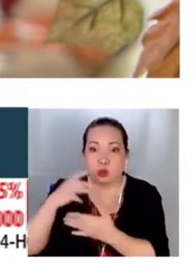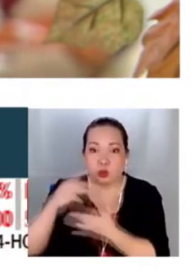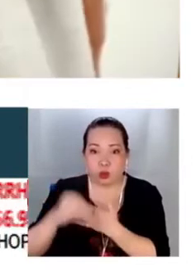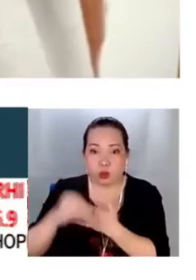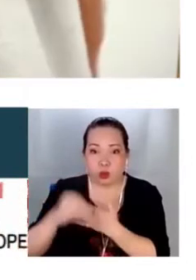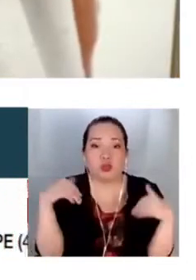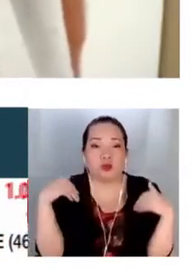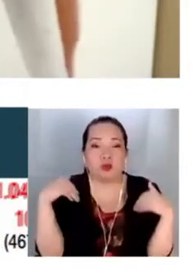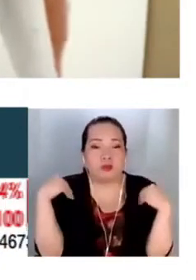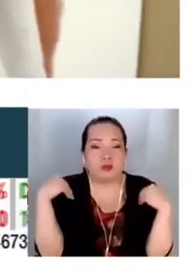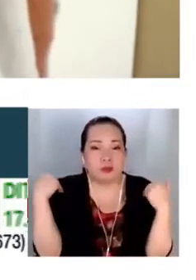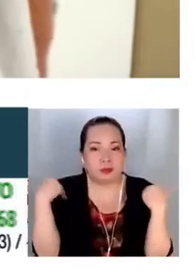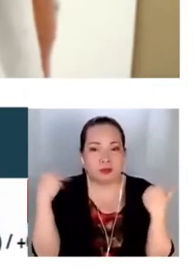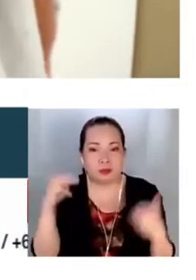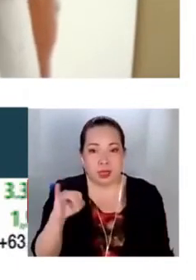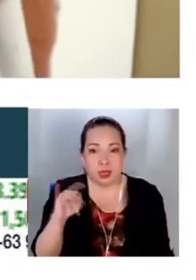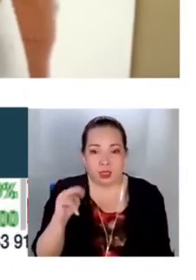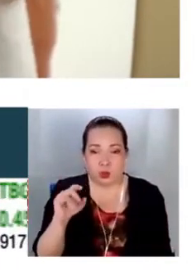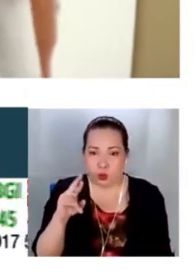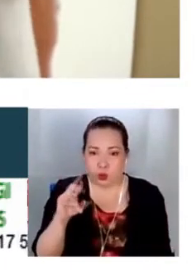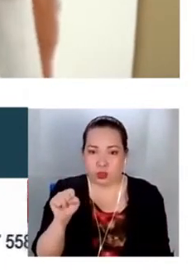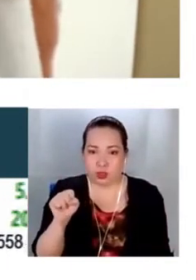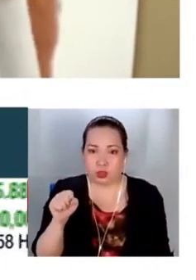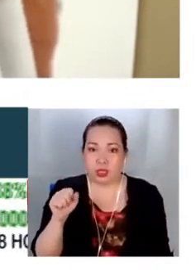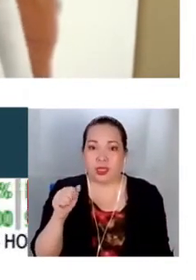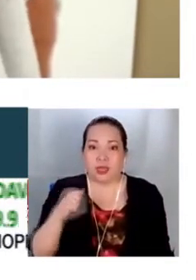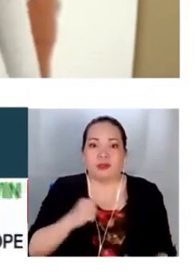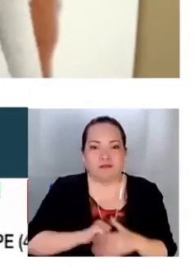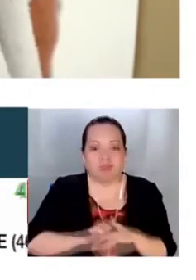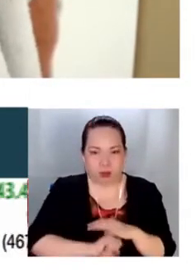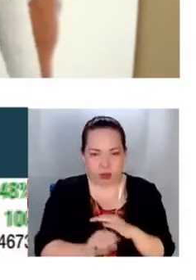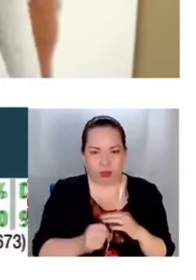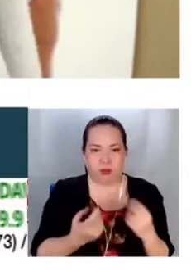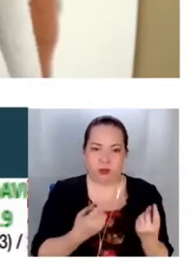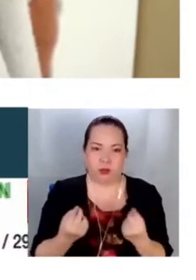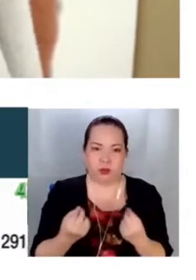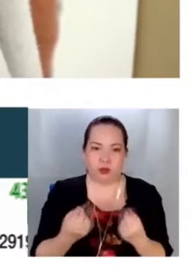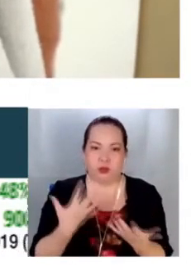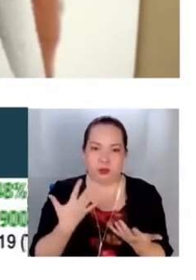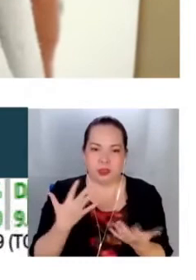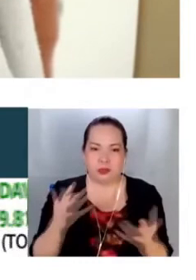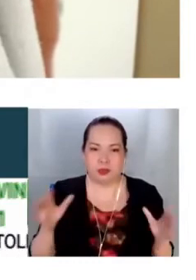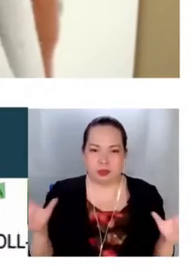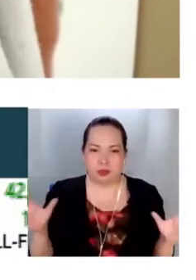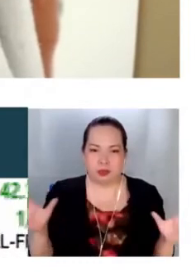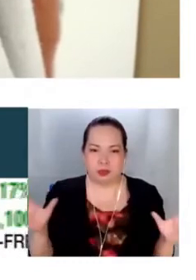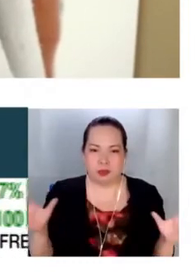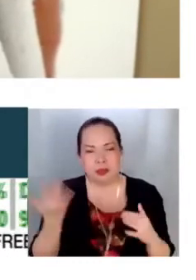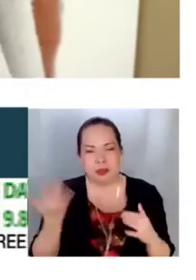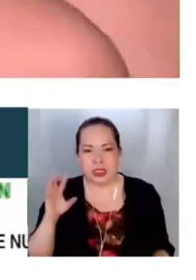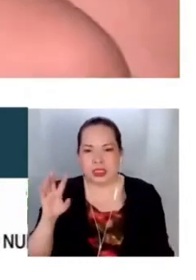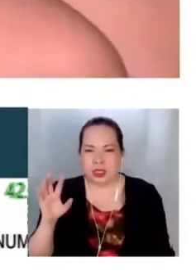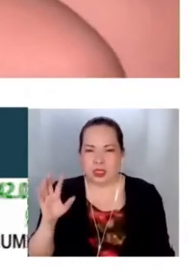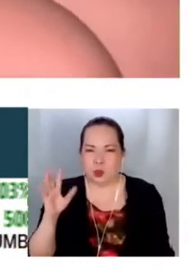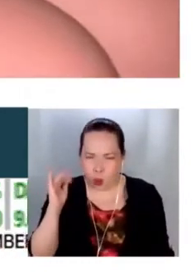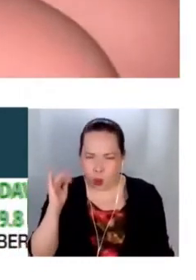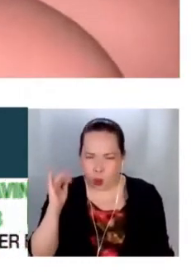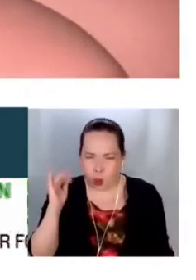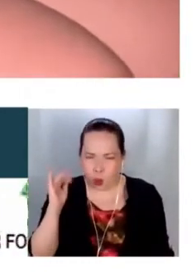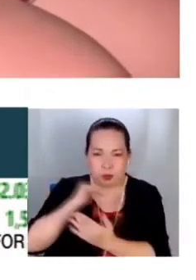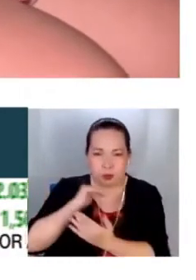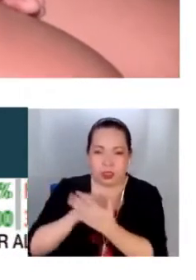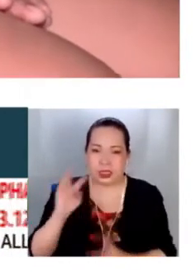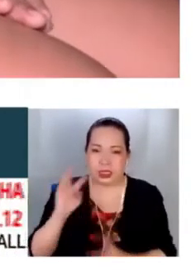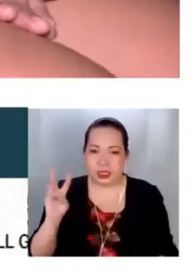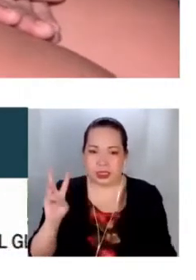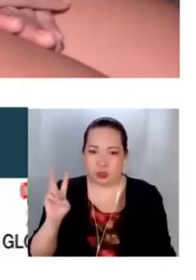for minors who are giving birth. And that would cover the 62,000 minors giving birth plus,